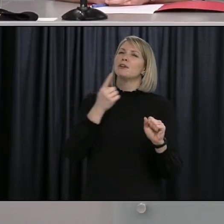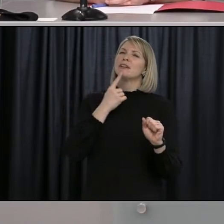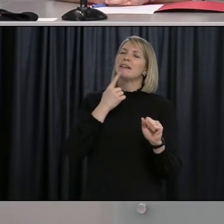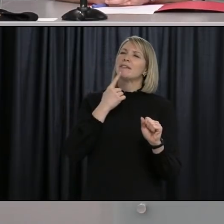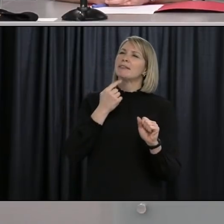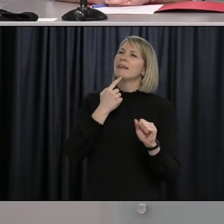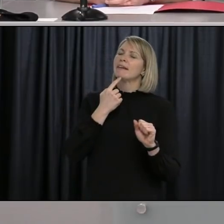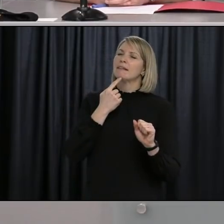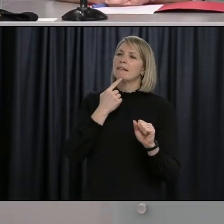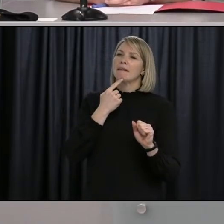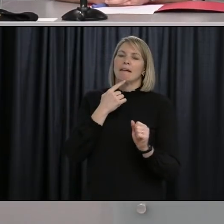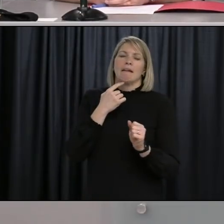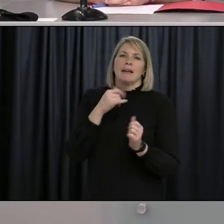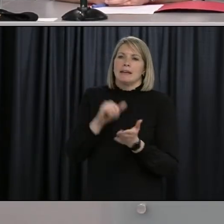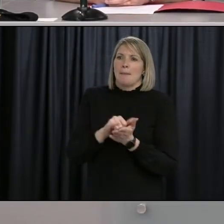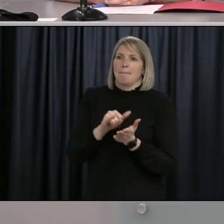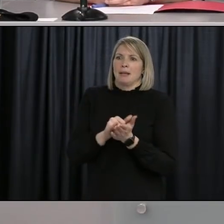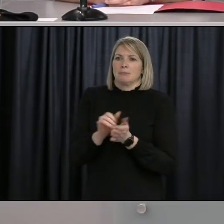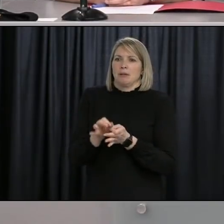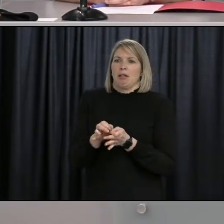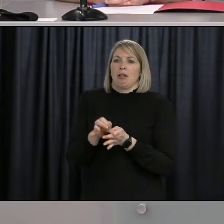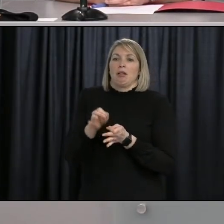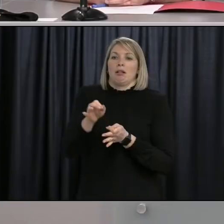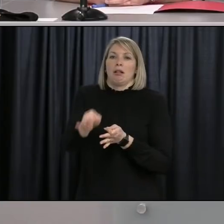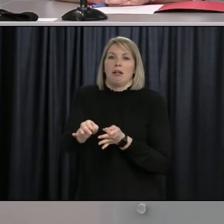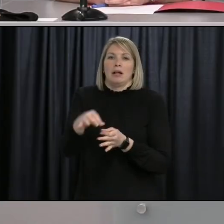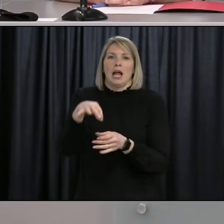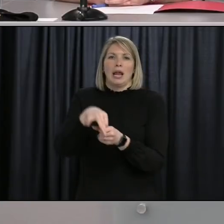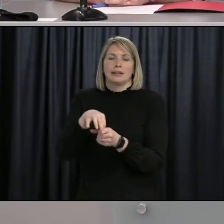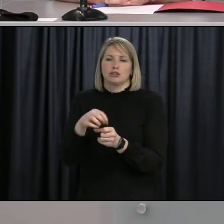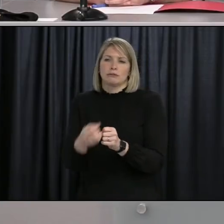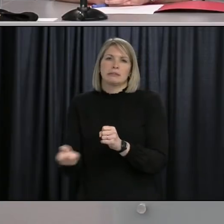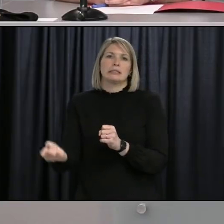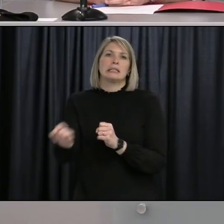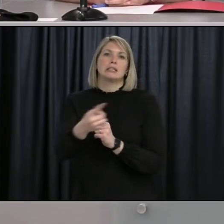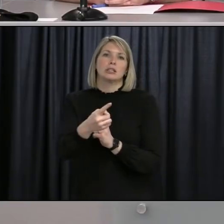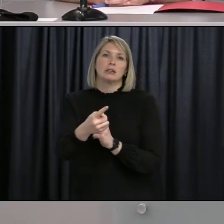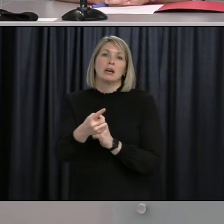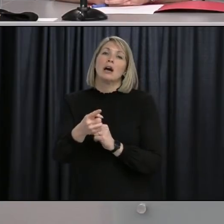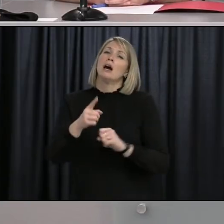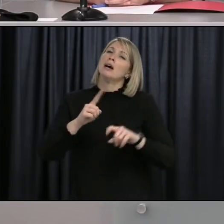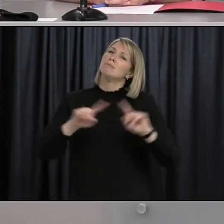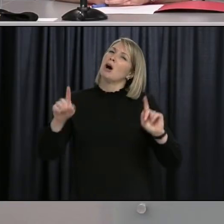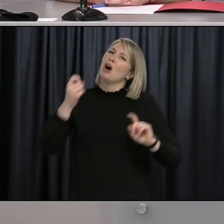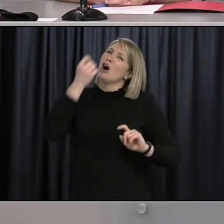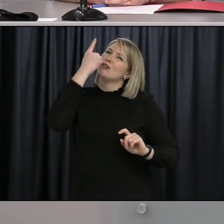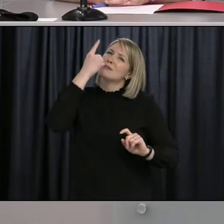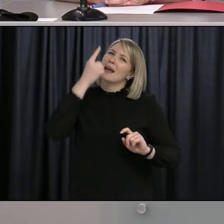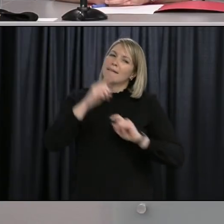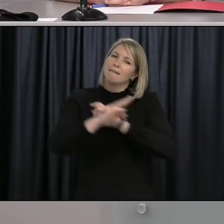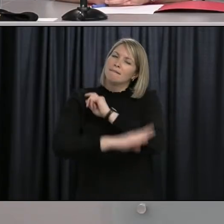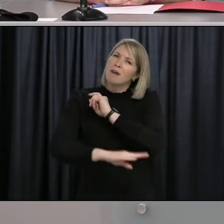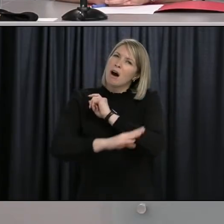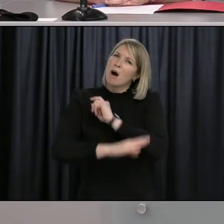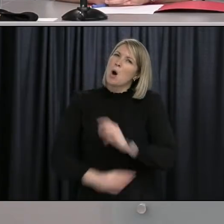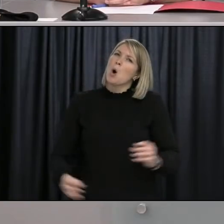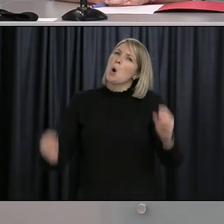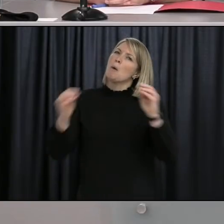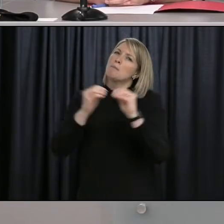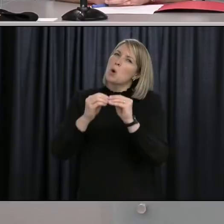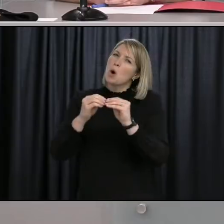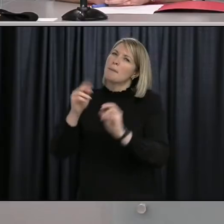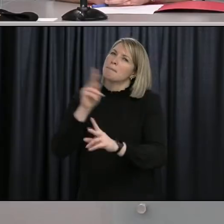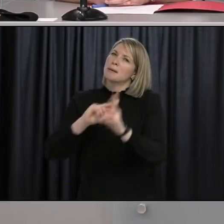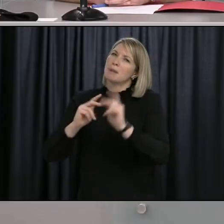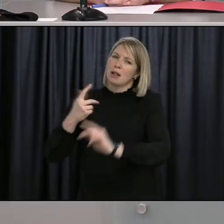that not everybody would have been vaccinated later in the year, but more people would have been vaccinated later in the year. So I got to ask you